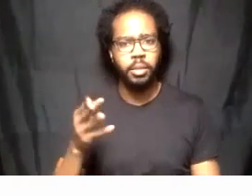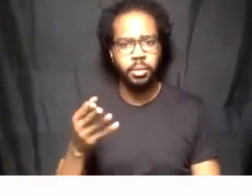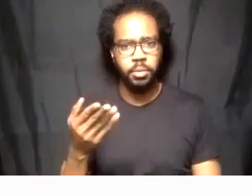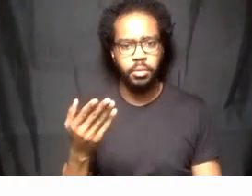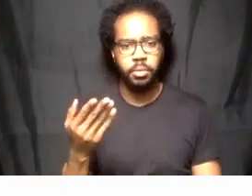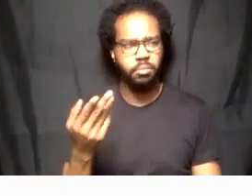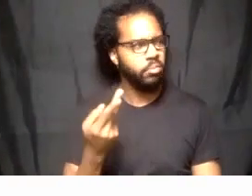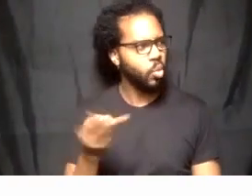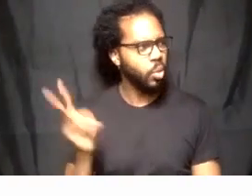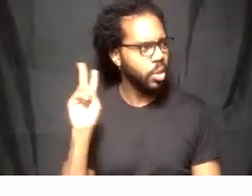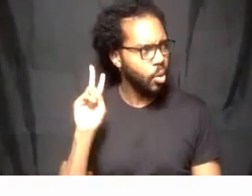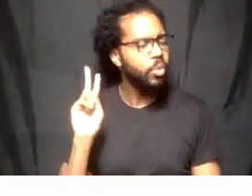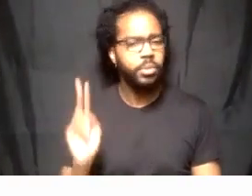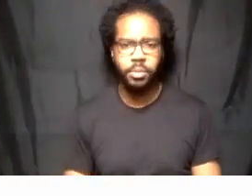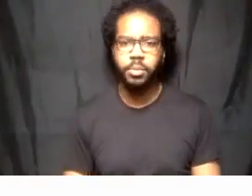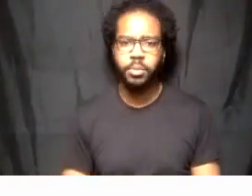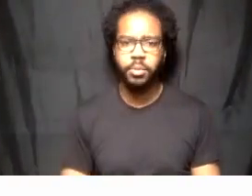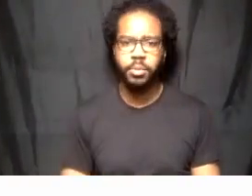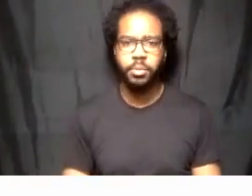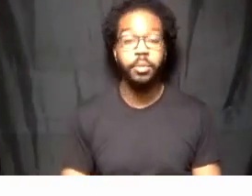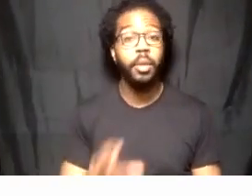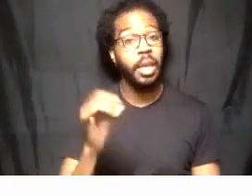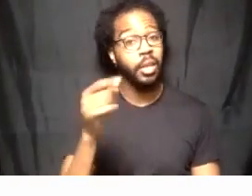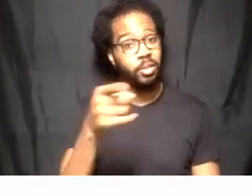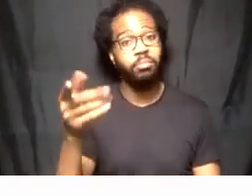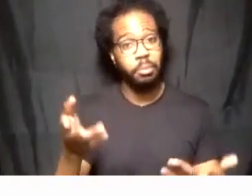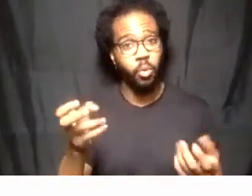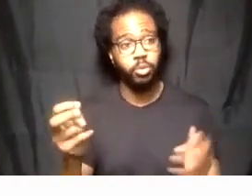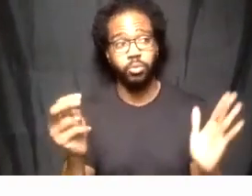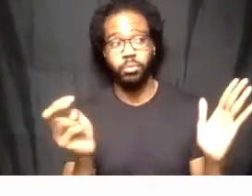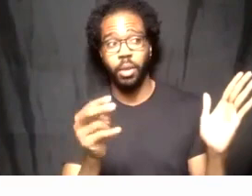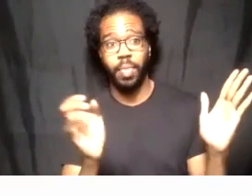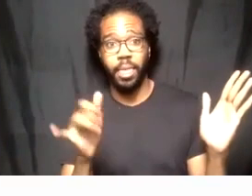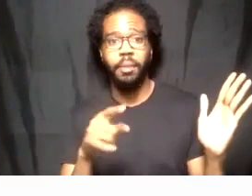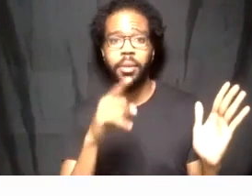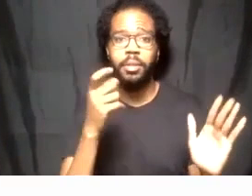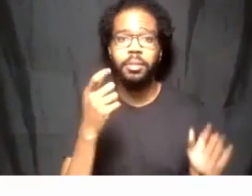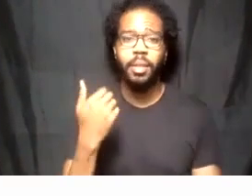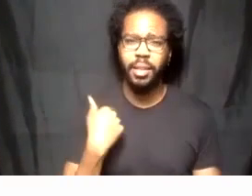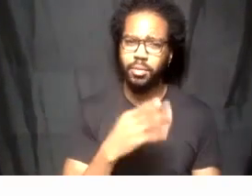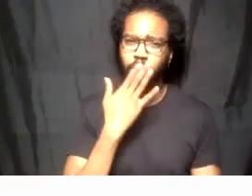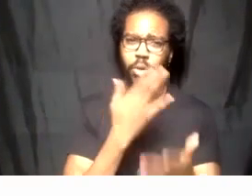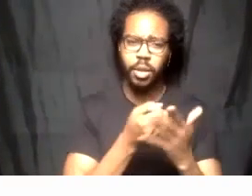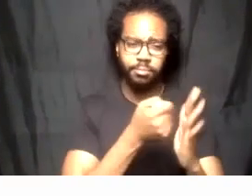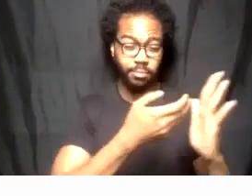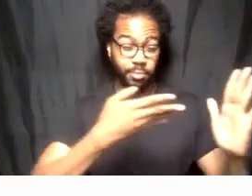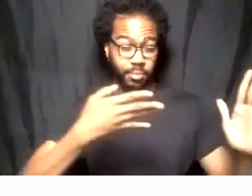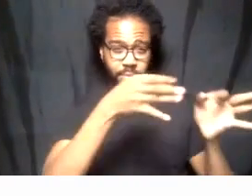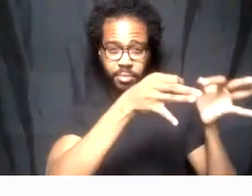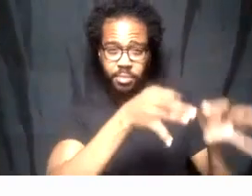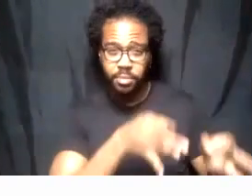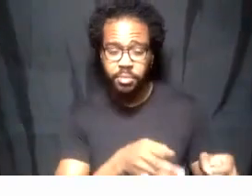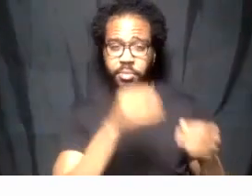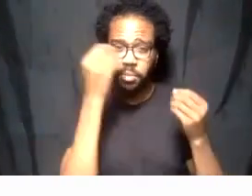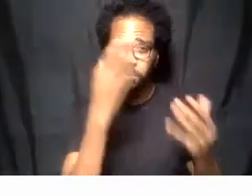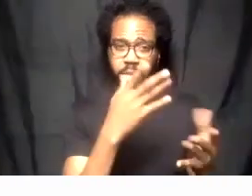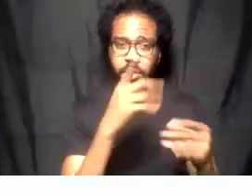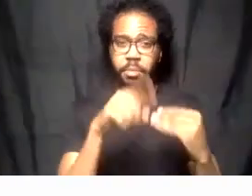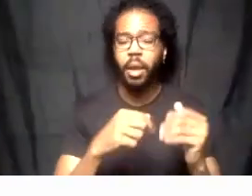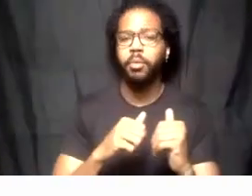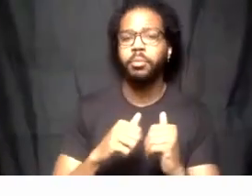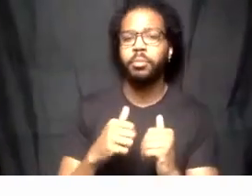Yes. And you might want to consult that because it gives very good information about,